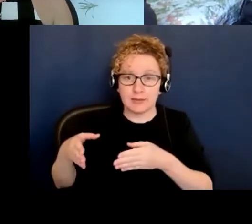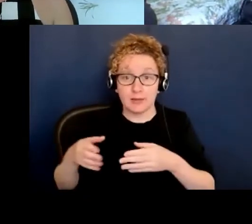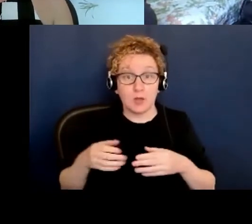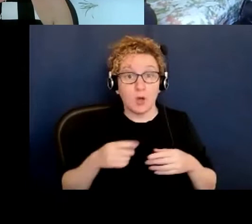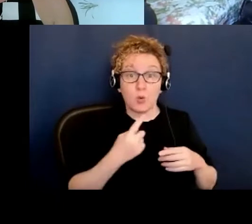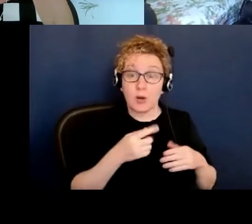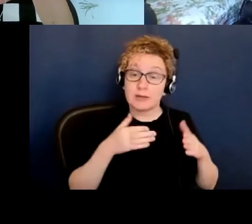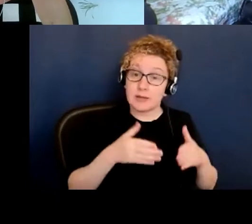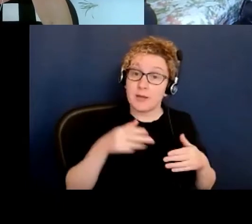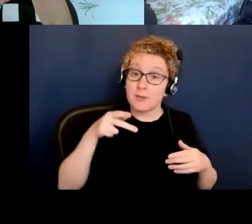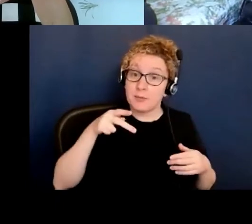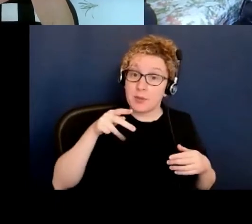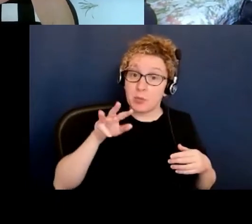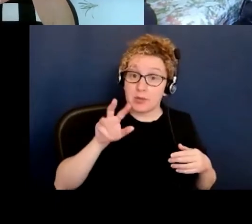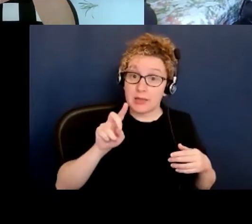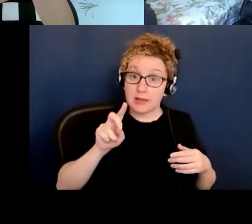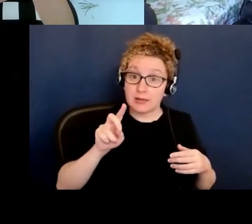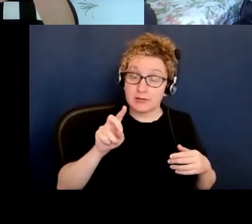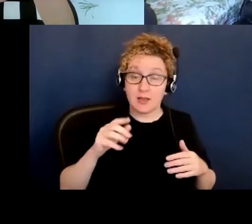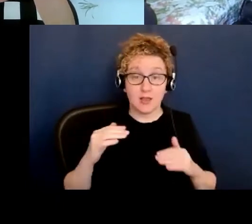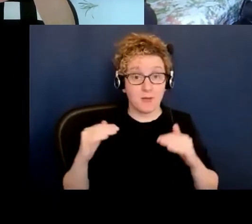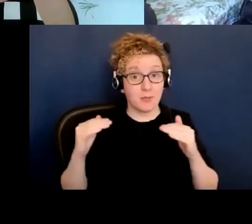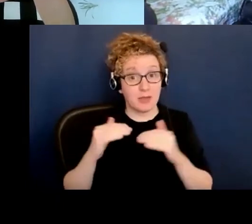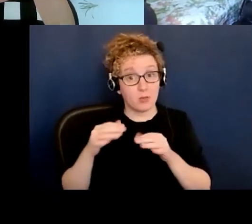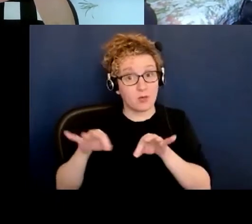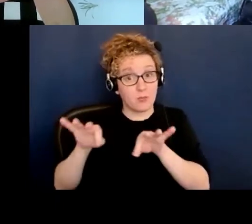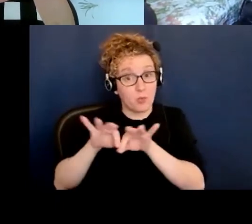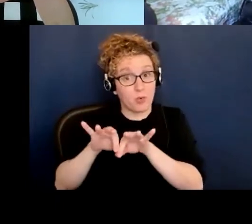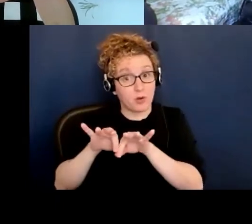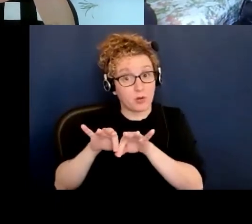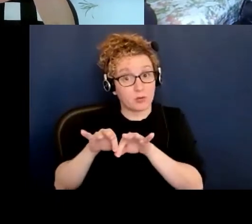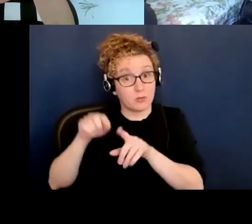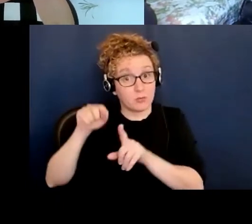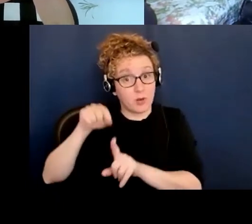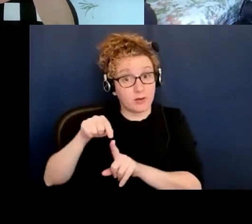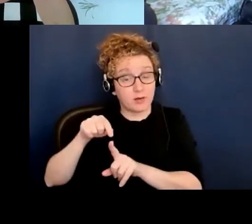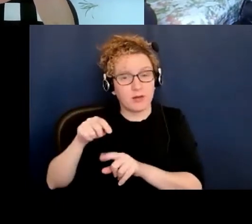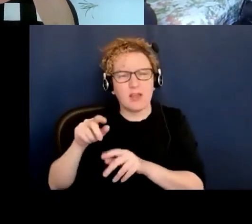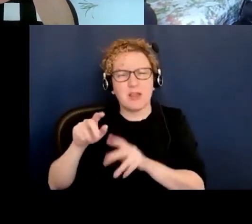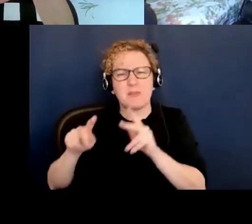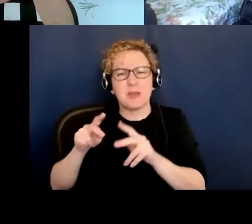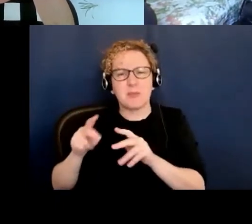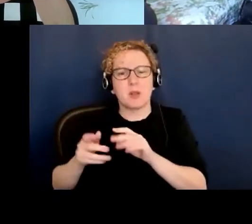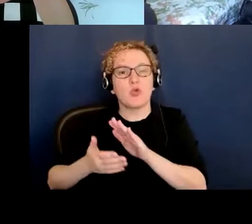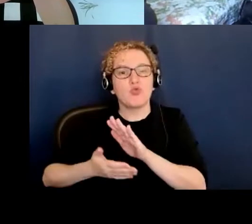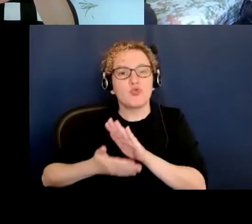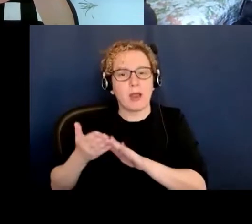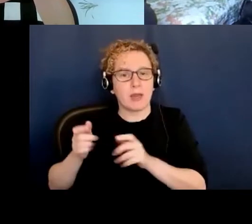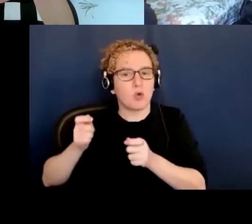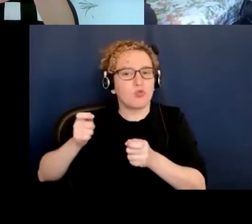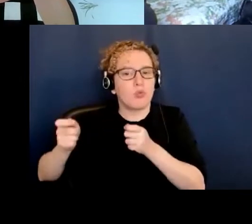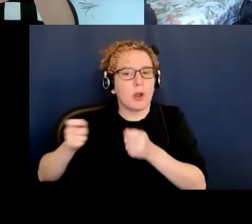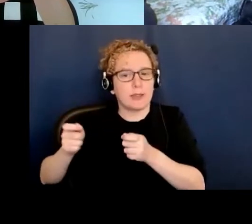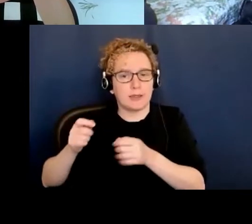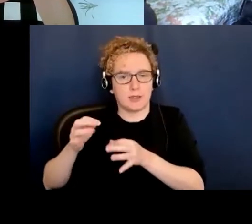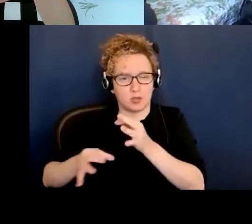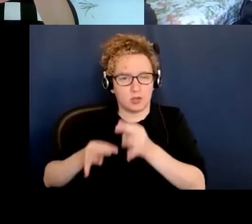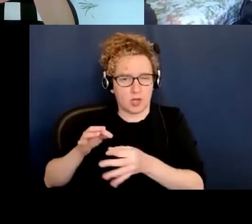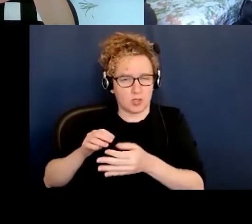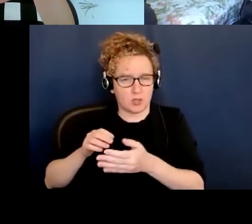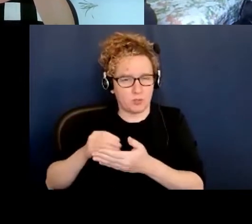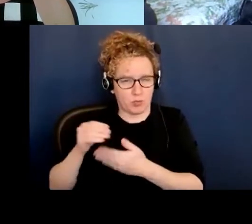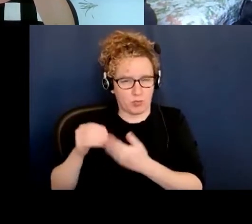disabilities, but the other equally important constituency are the people who are running exchange programs, the exchange program